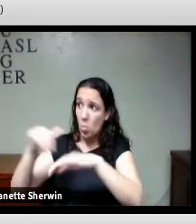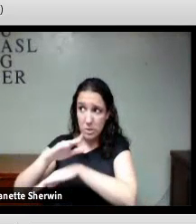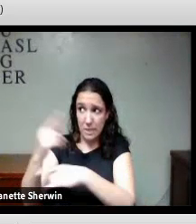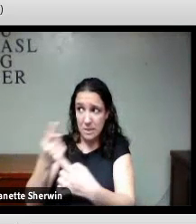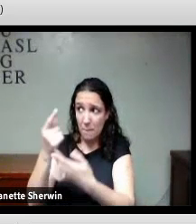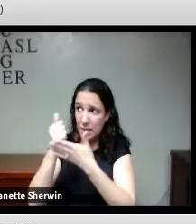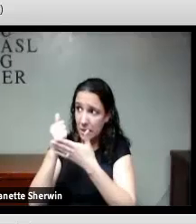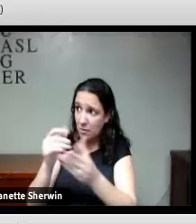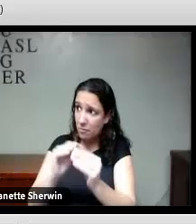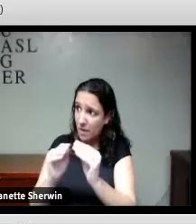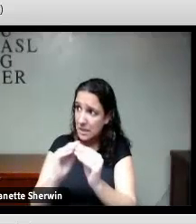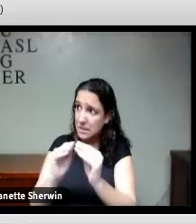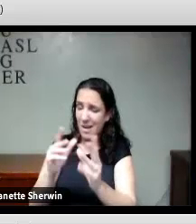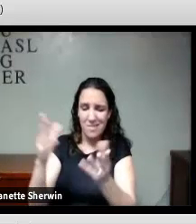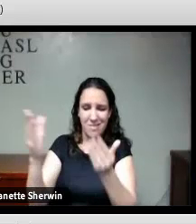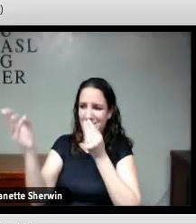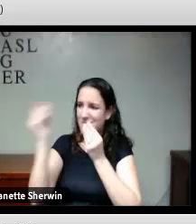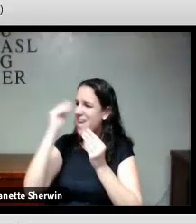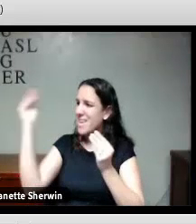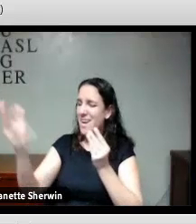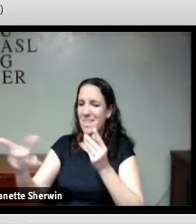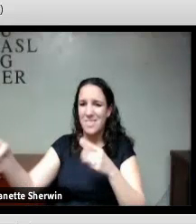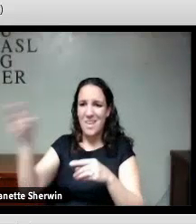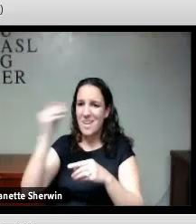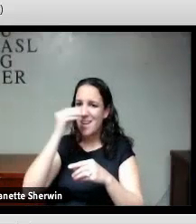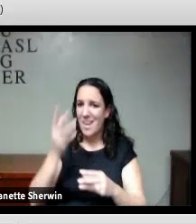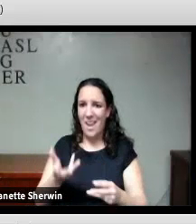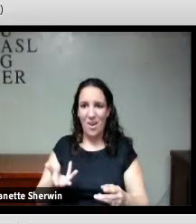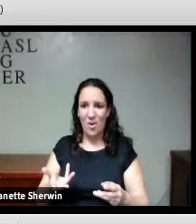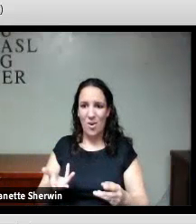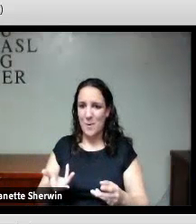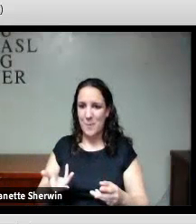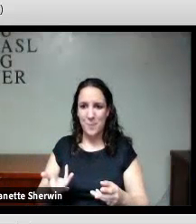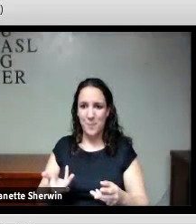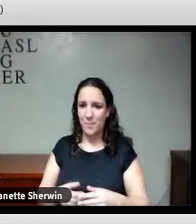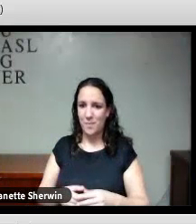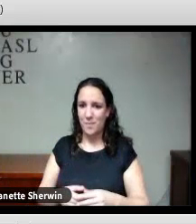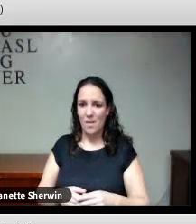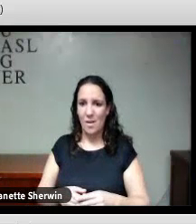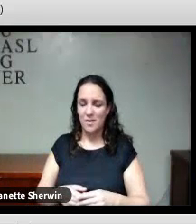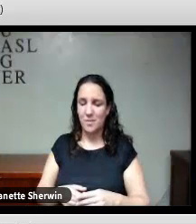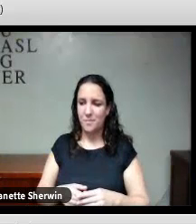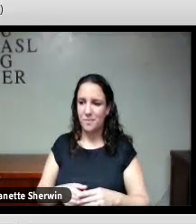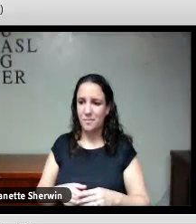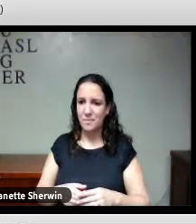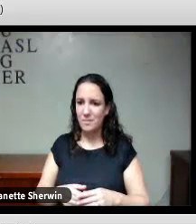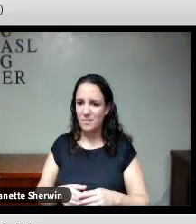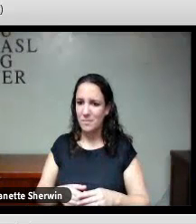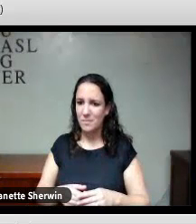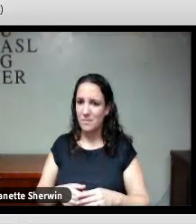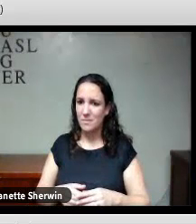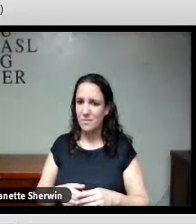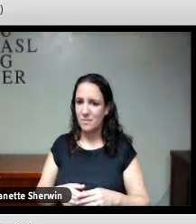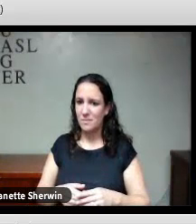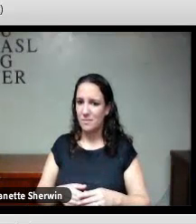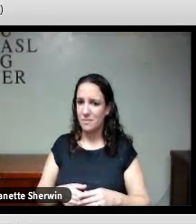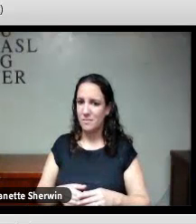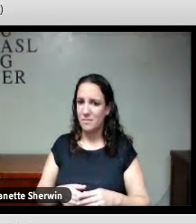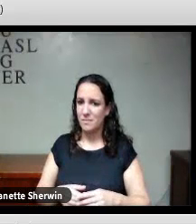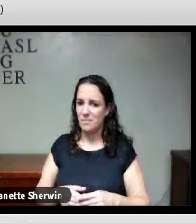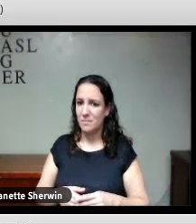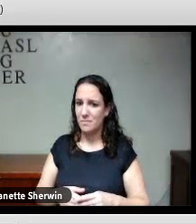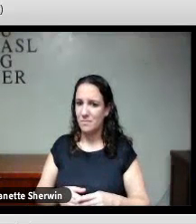Didn't matter I spent all that money. Didn't matter it only took 5 days for it to break. Can you hear all that? Guess what? I needed